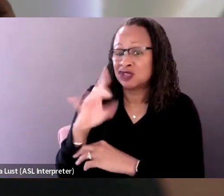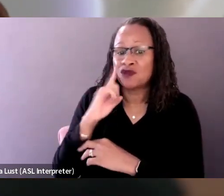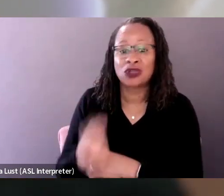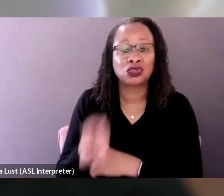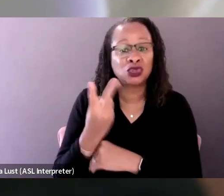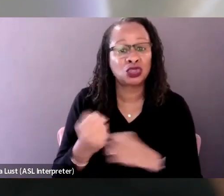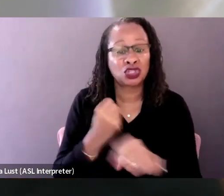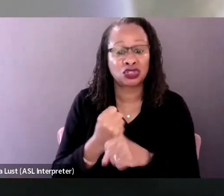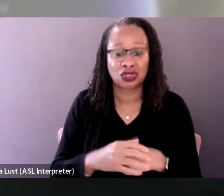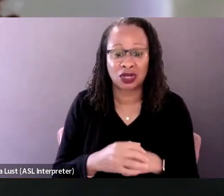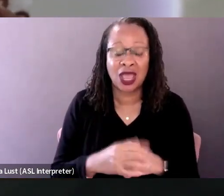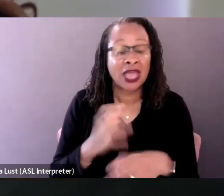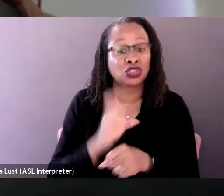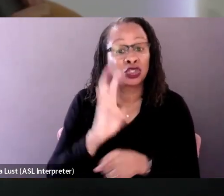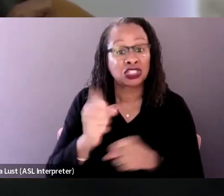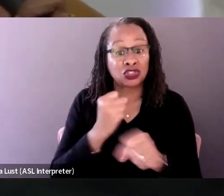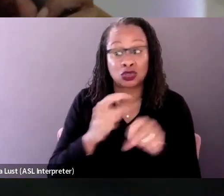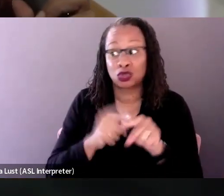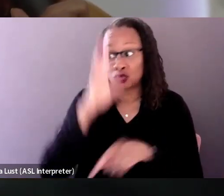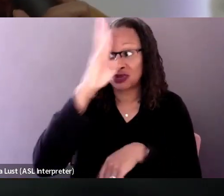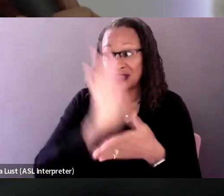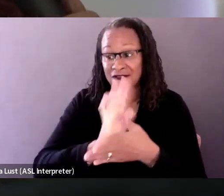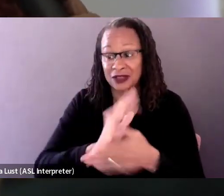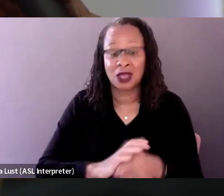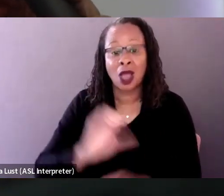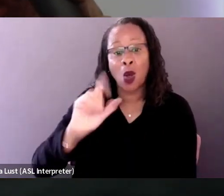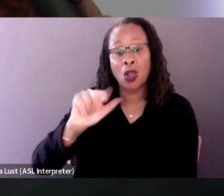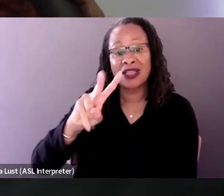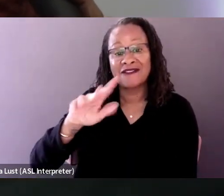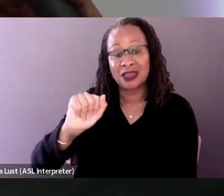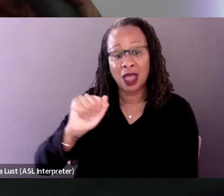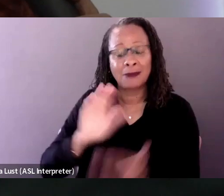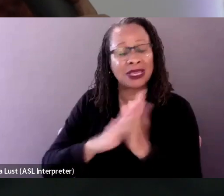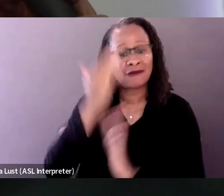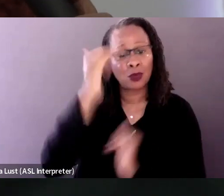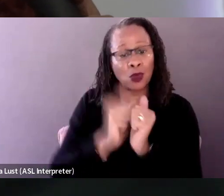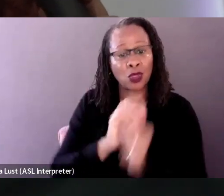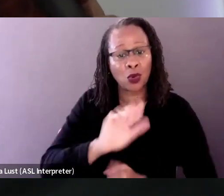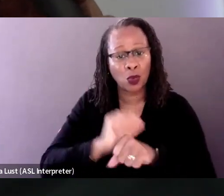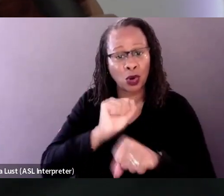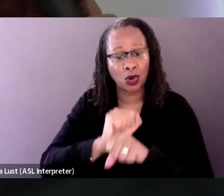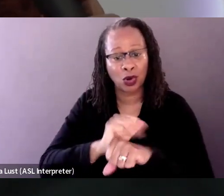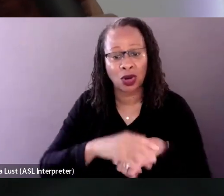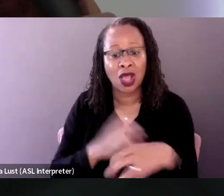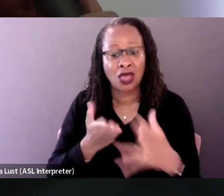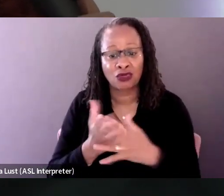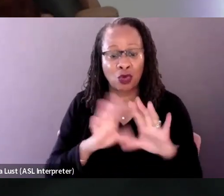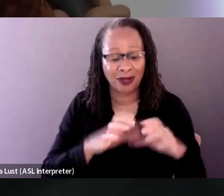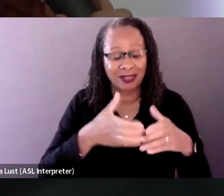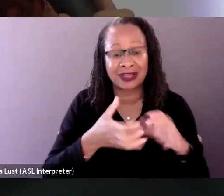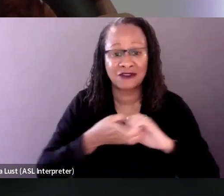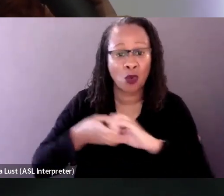took 6 years to create. Olivia, I became familiar with her work through collective organizing,